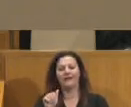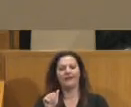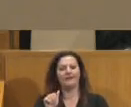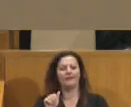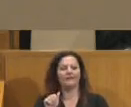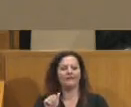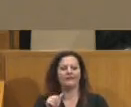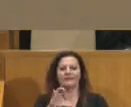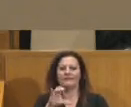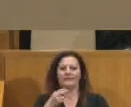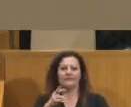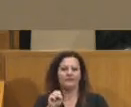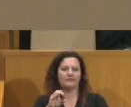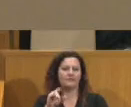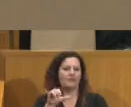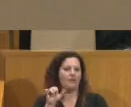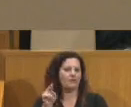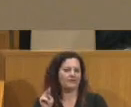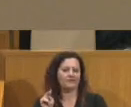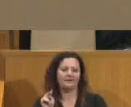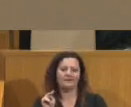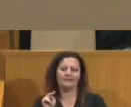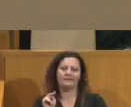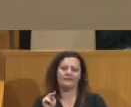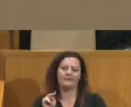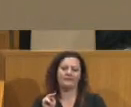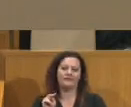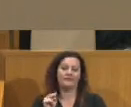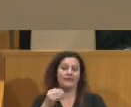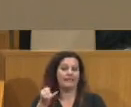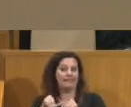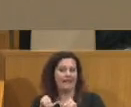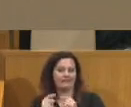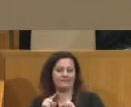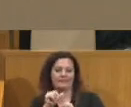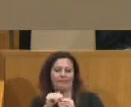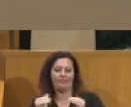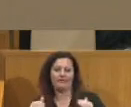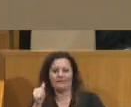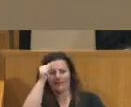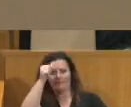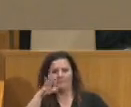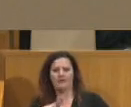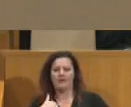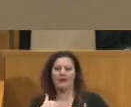progress. I look forward to working with all of you. Thank you. Thank you, Councilmember Driggs.